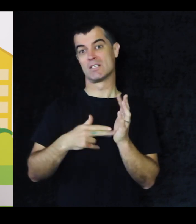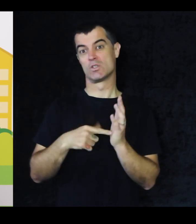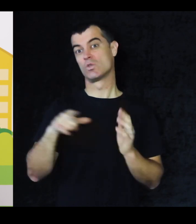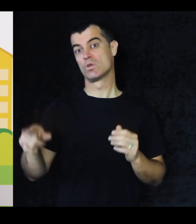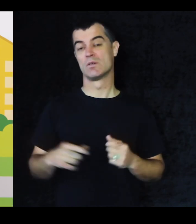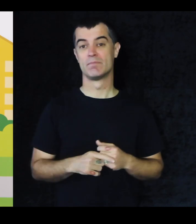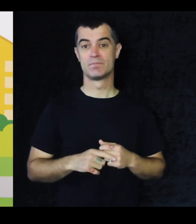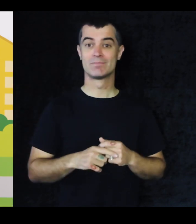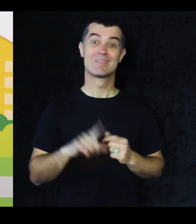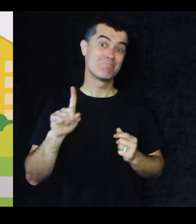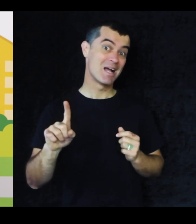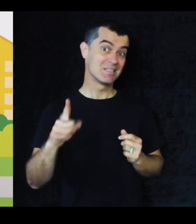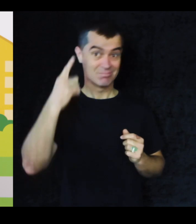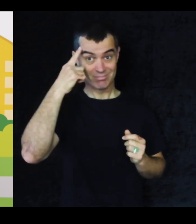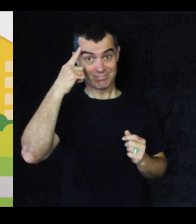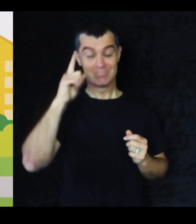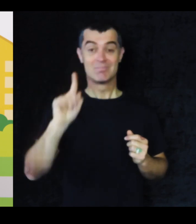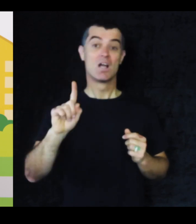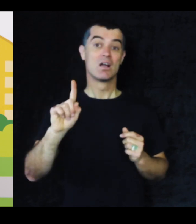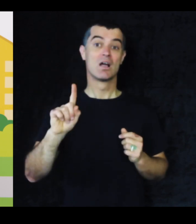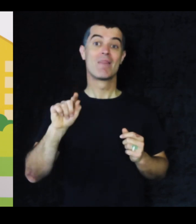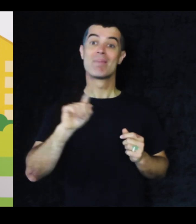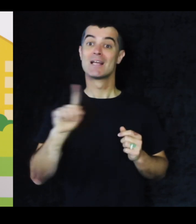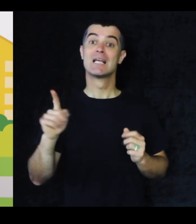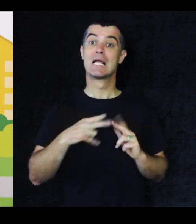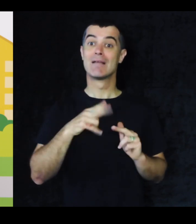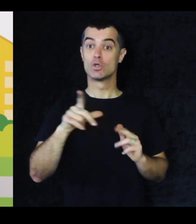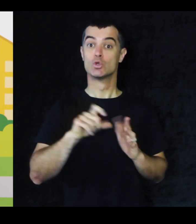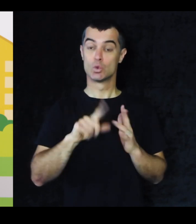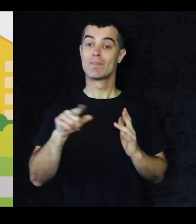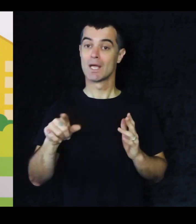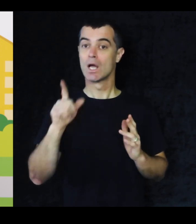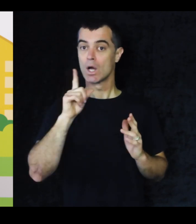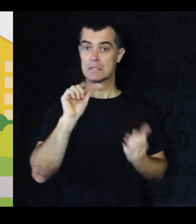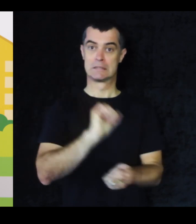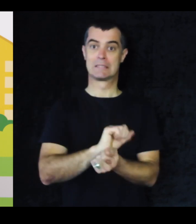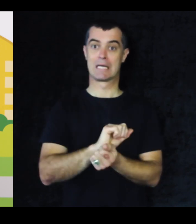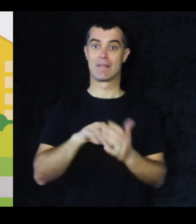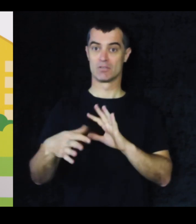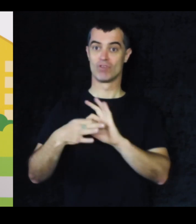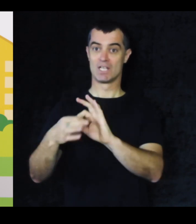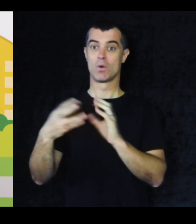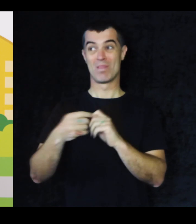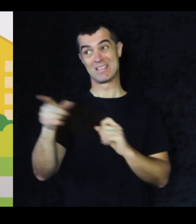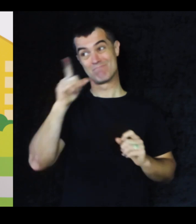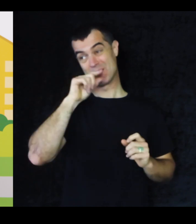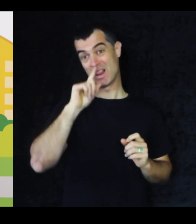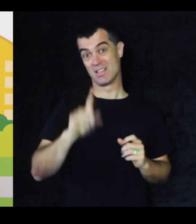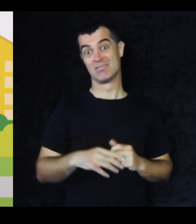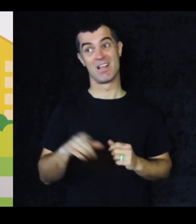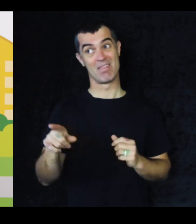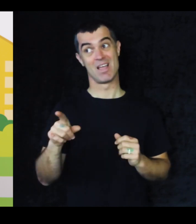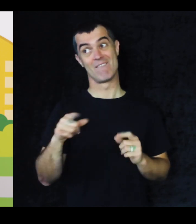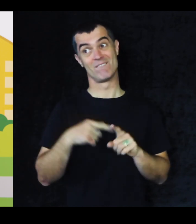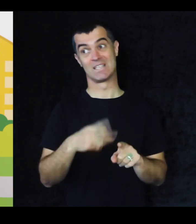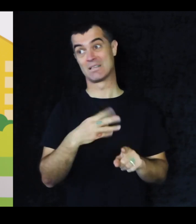you. Bearing in mind then, though, that if you do that, then you're stuck in this relationship with these